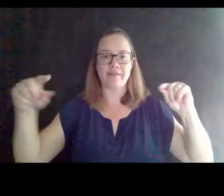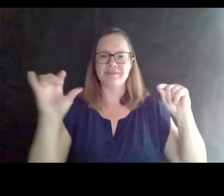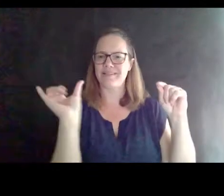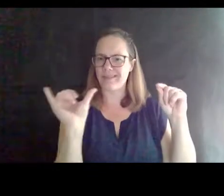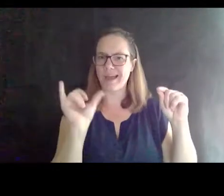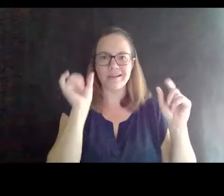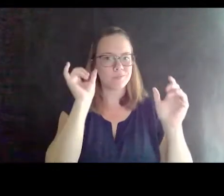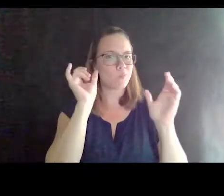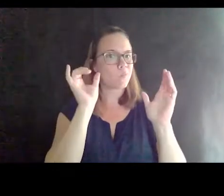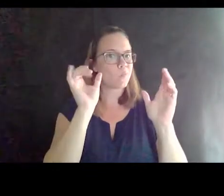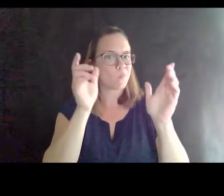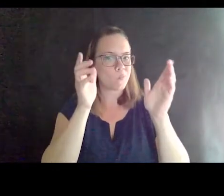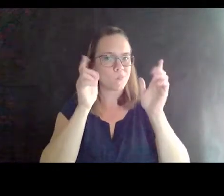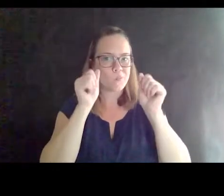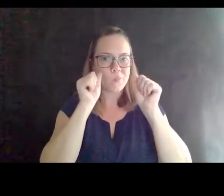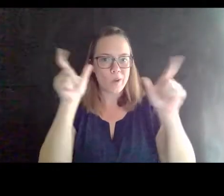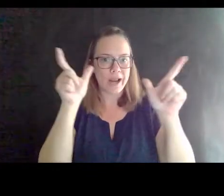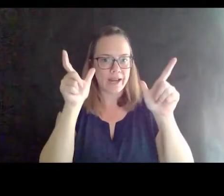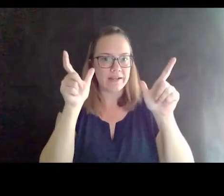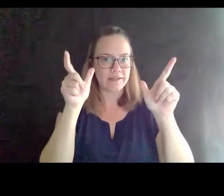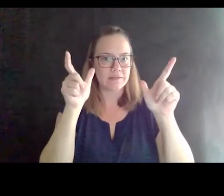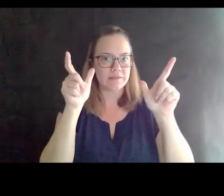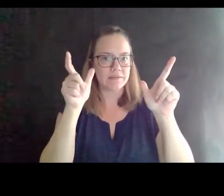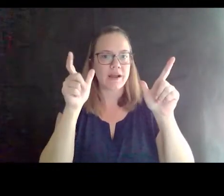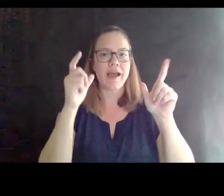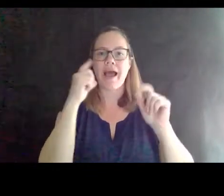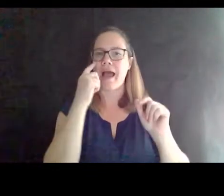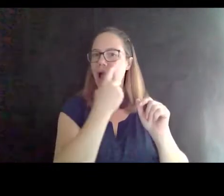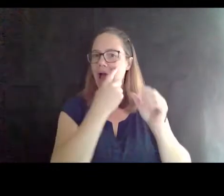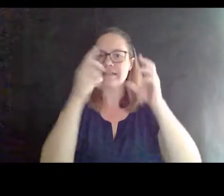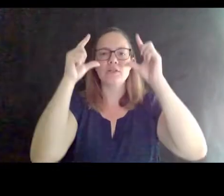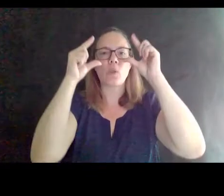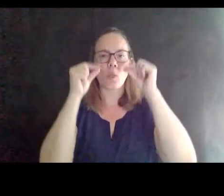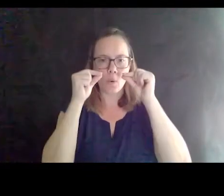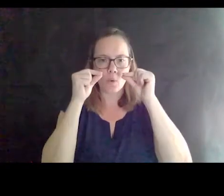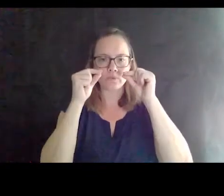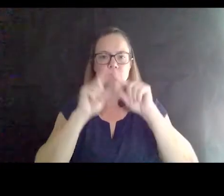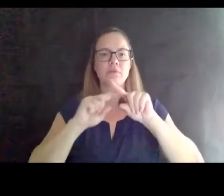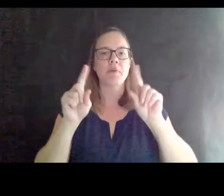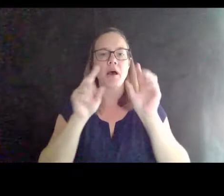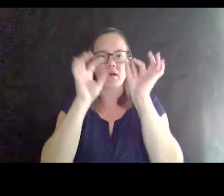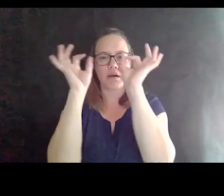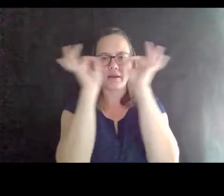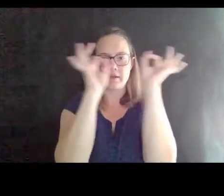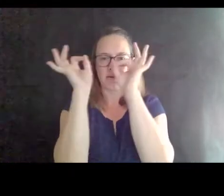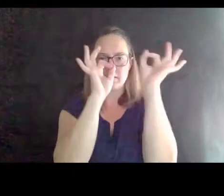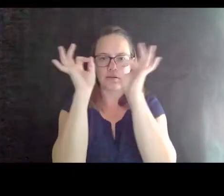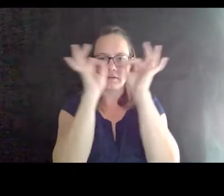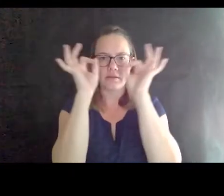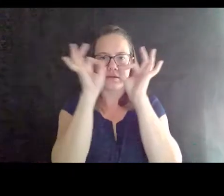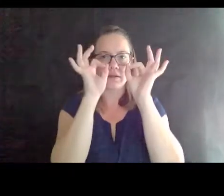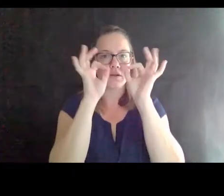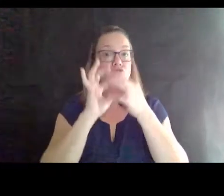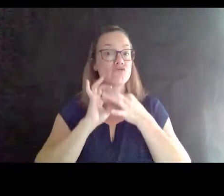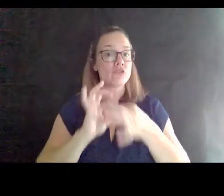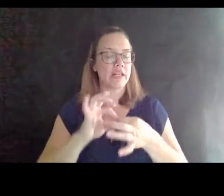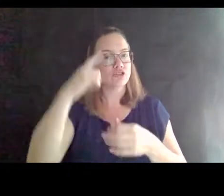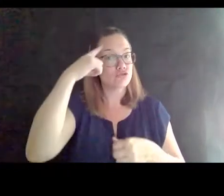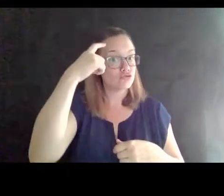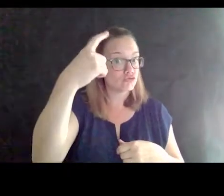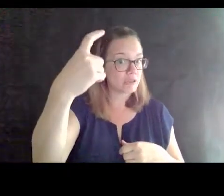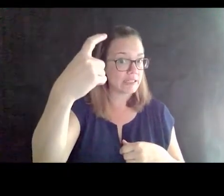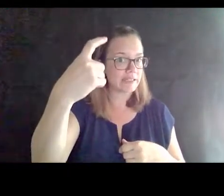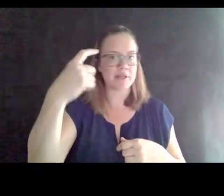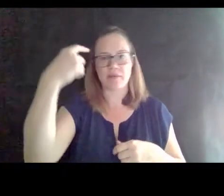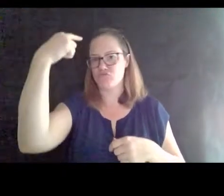eyes remain closed, but more rapid from side to side. And it's perhaps related to an intense stream and